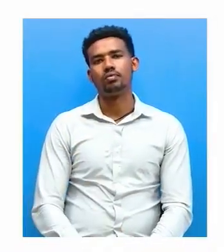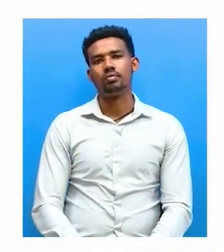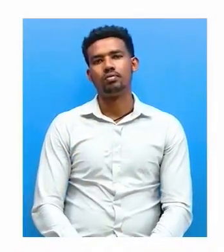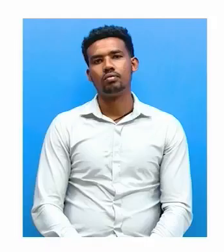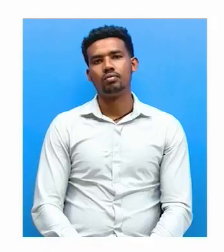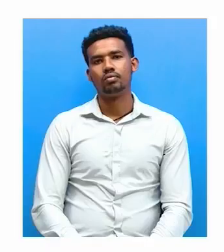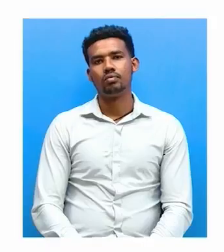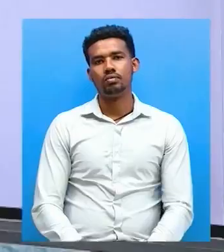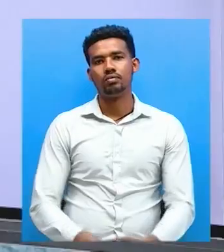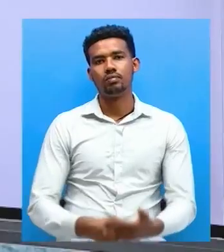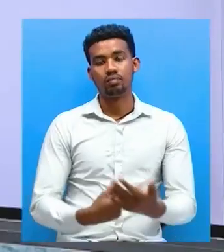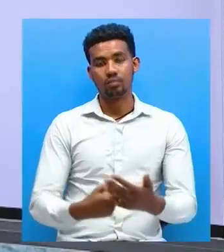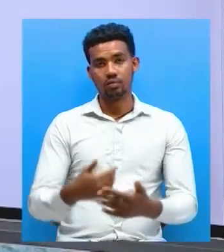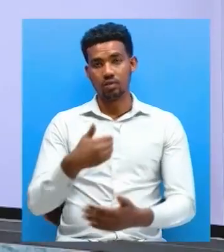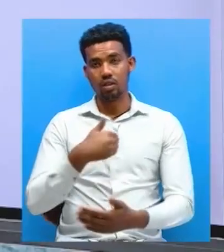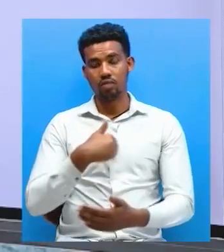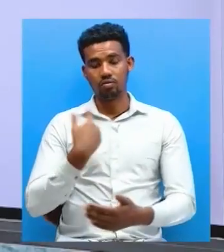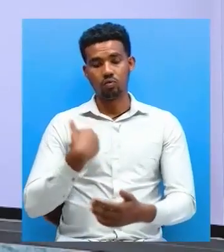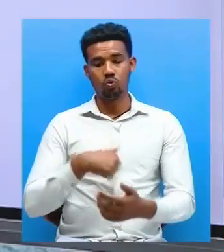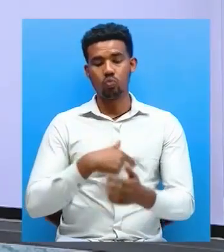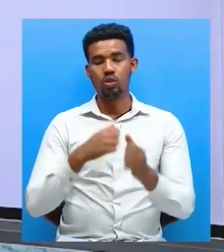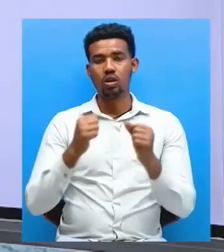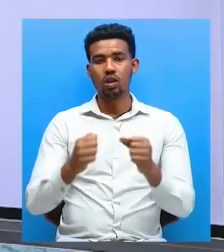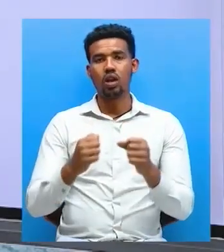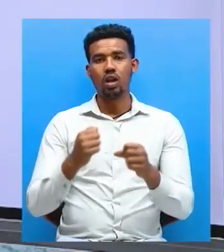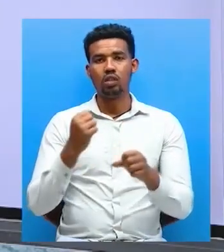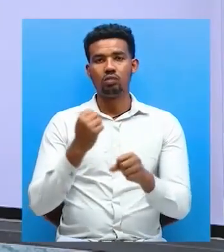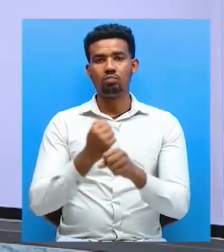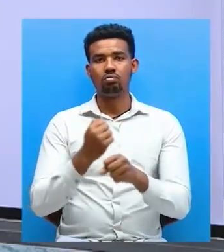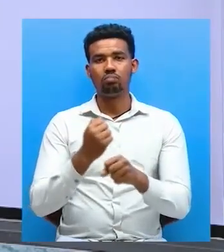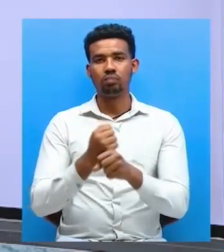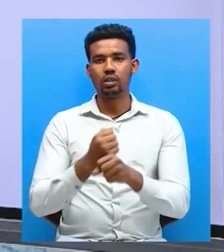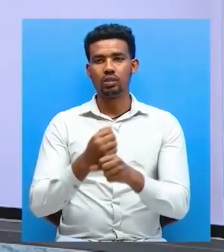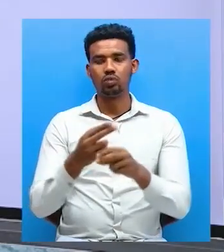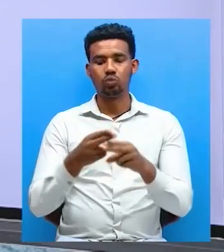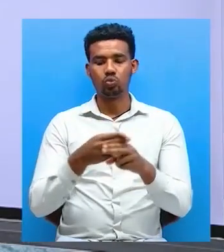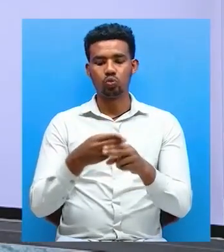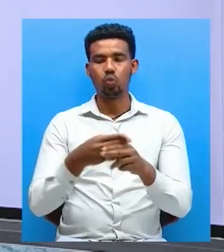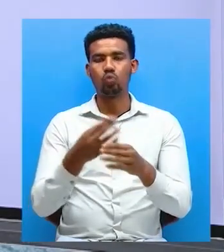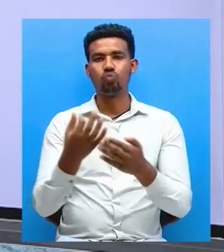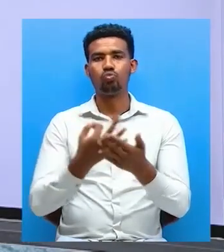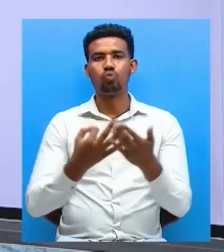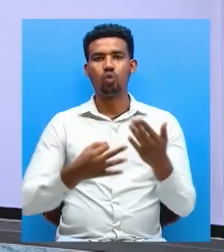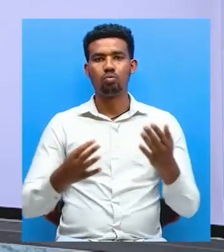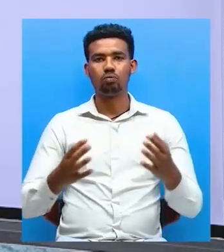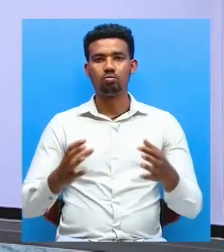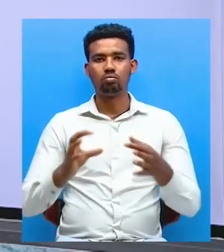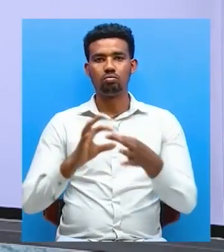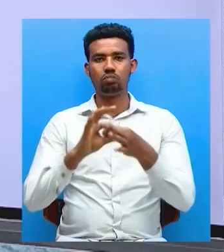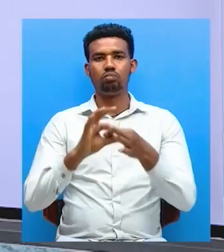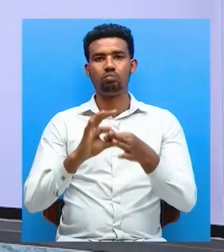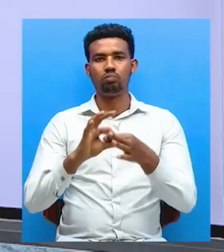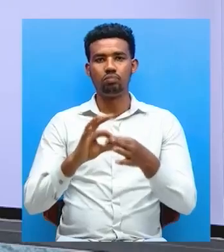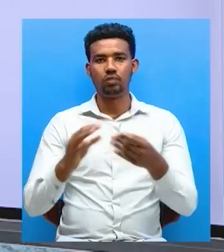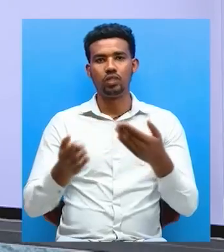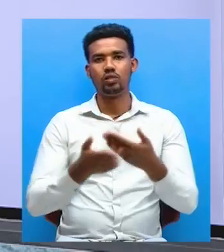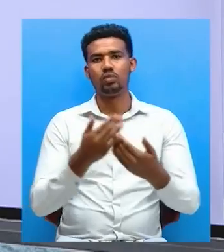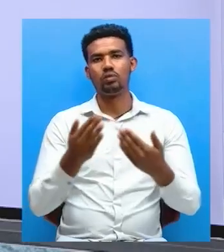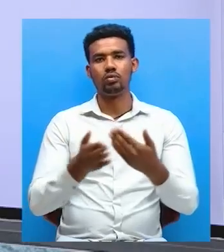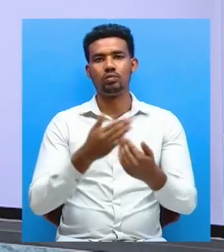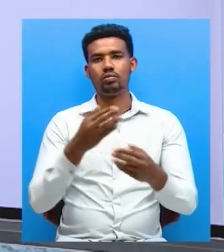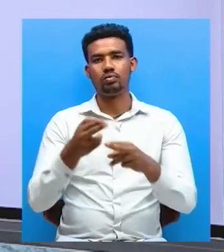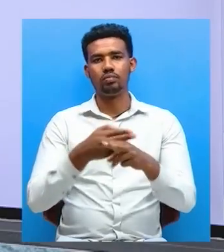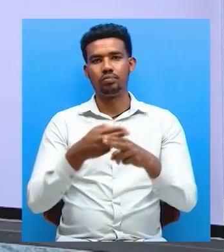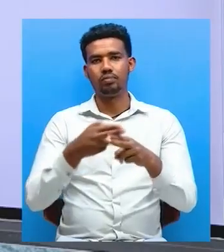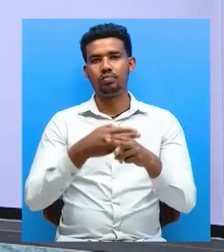Here is how we can make it shortened form or contracted form of these words.